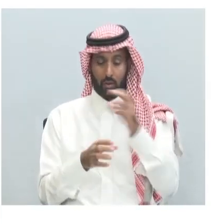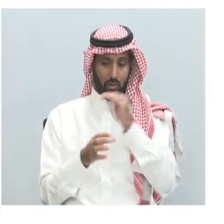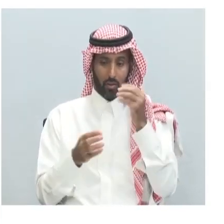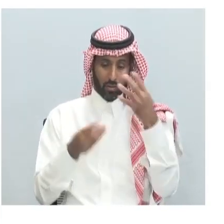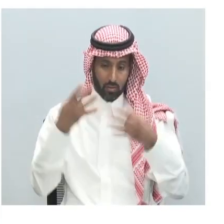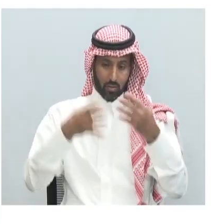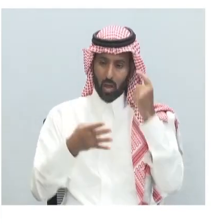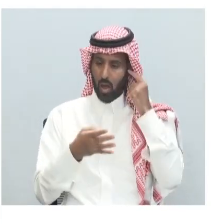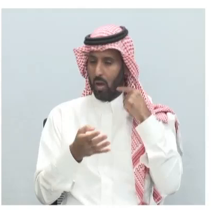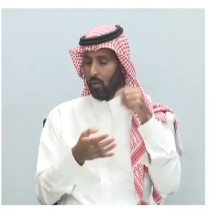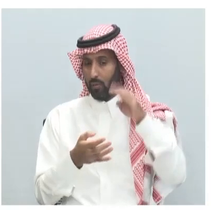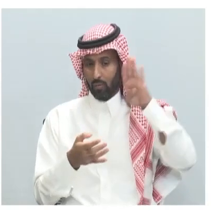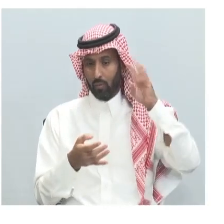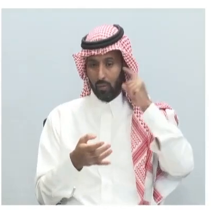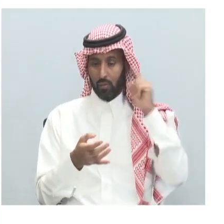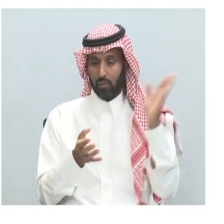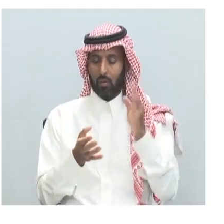after listening, practice using